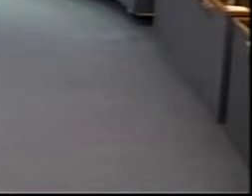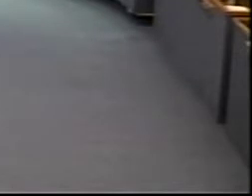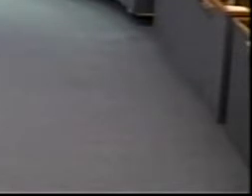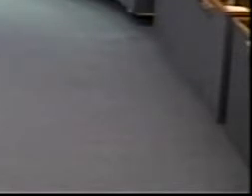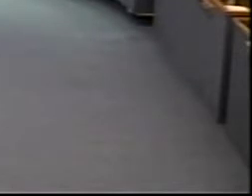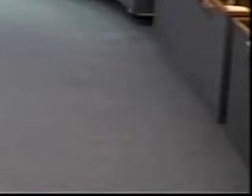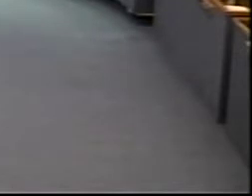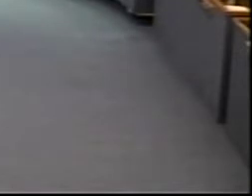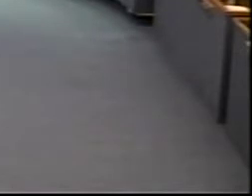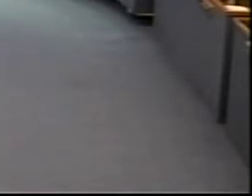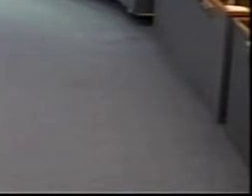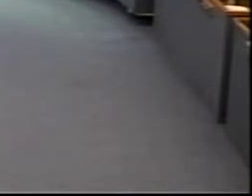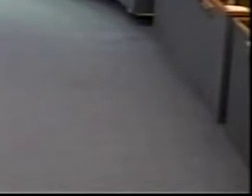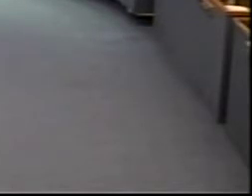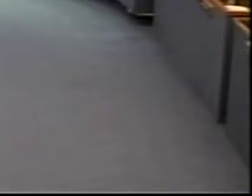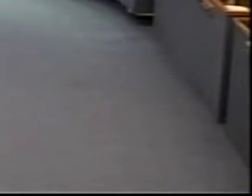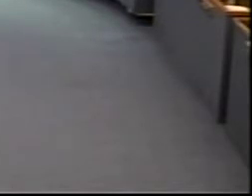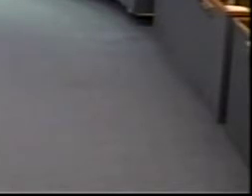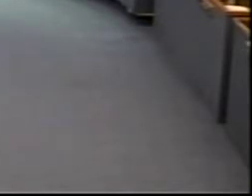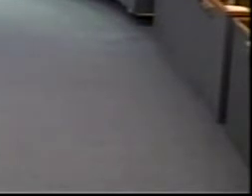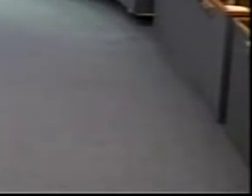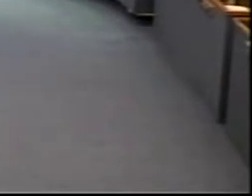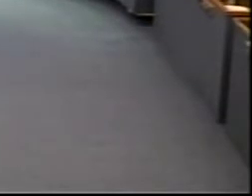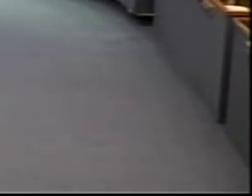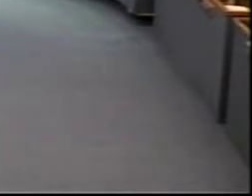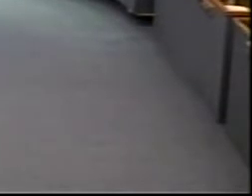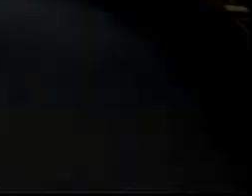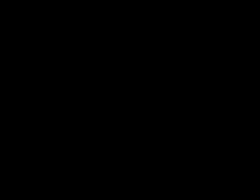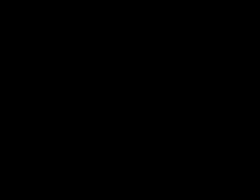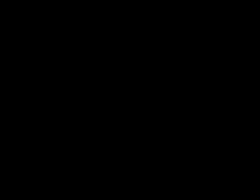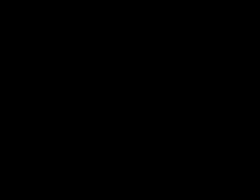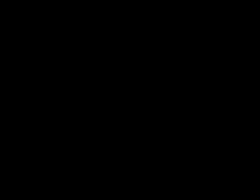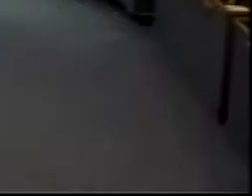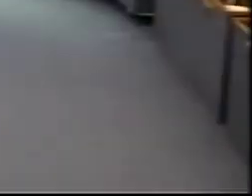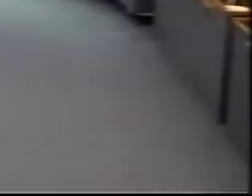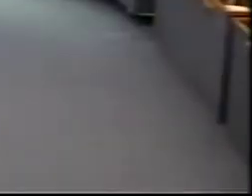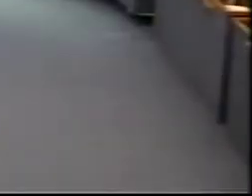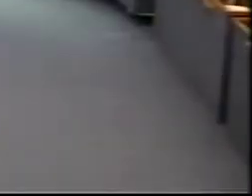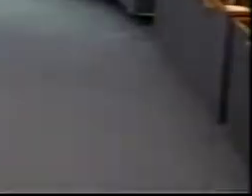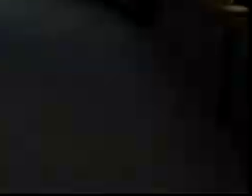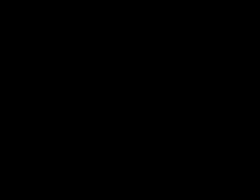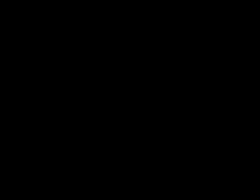We now continue to item number 9.